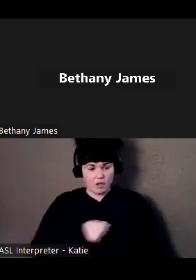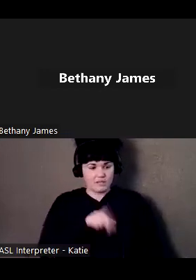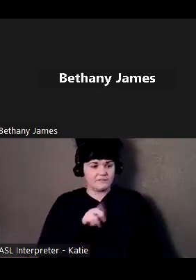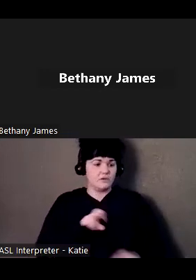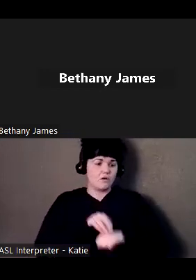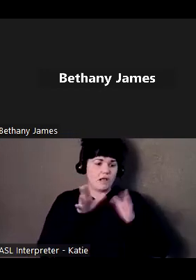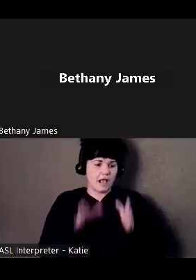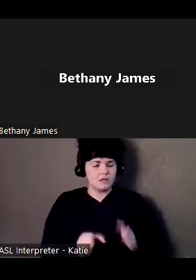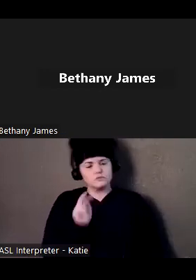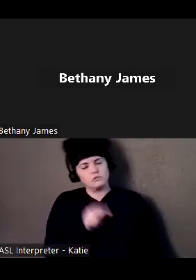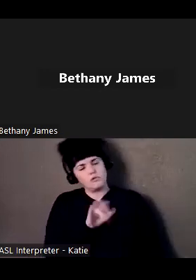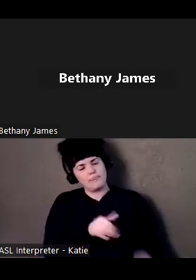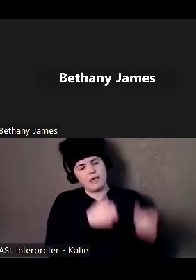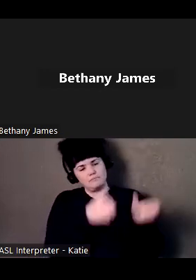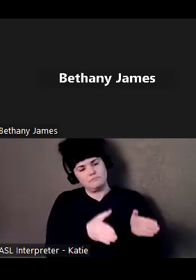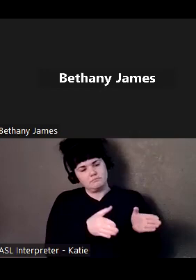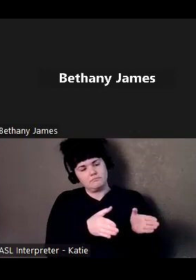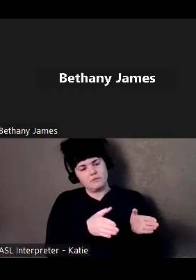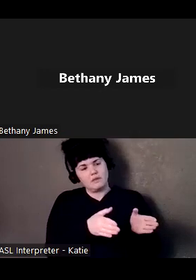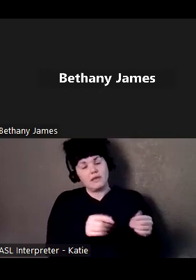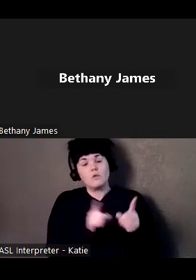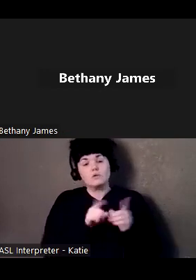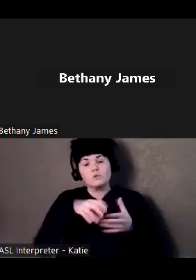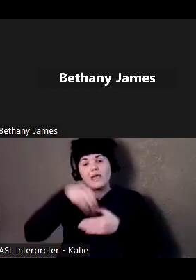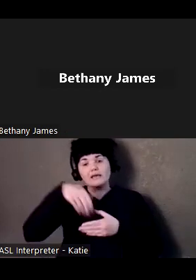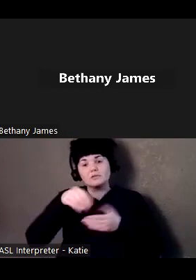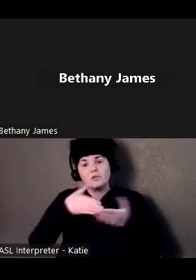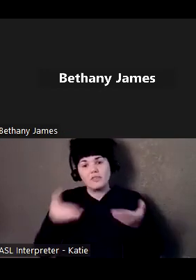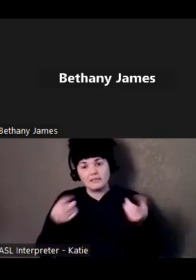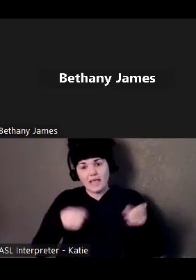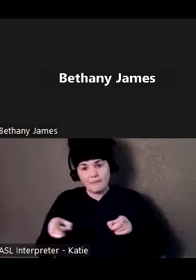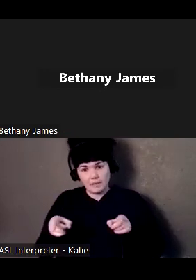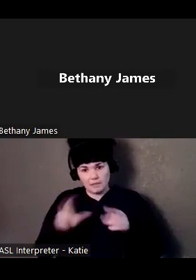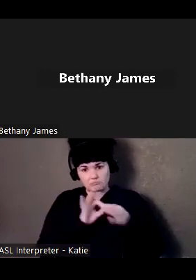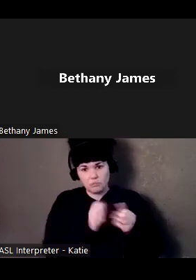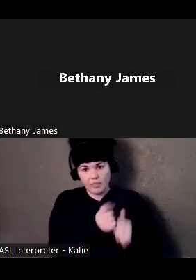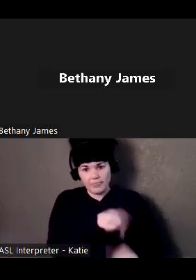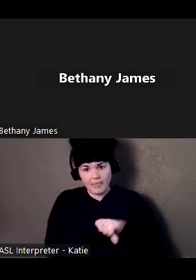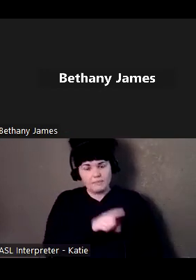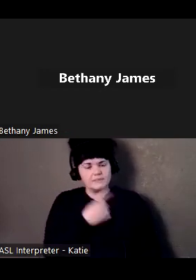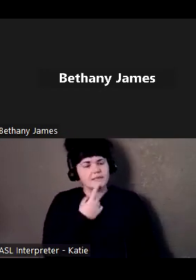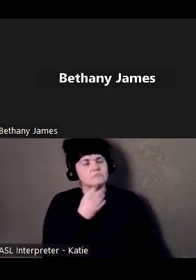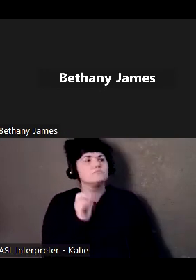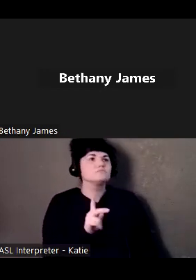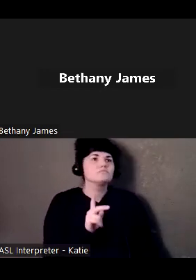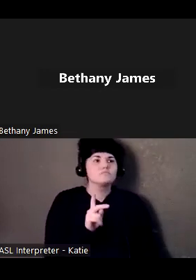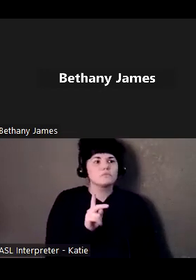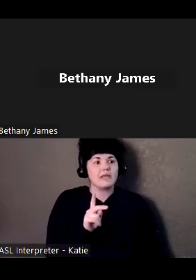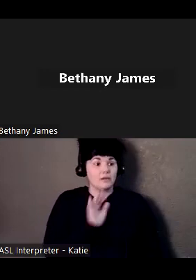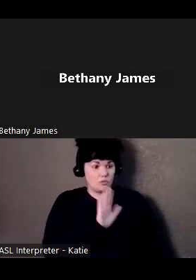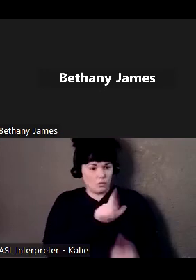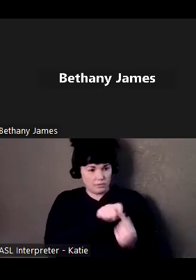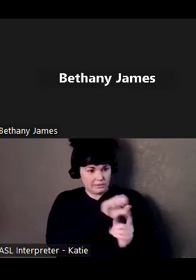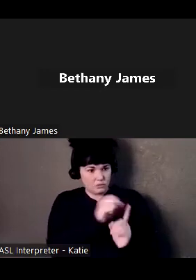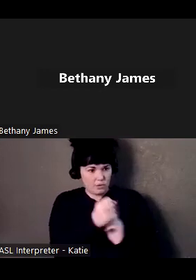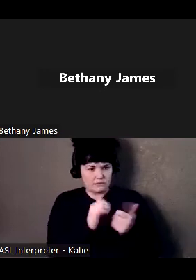individual and the external things that are happening with them and kind of say, what can we take from your situation